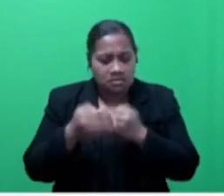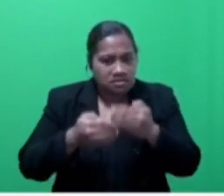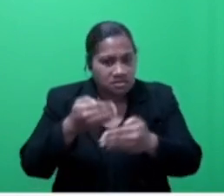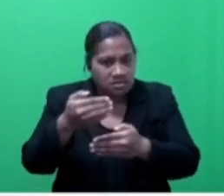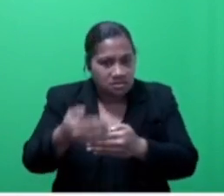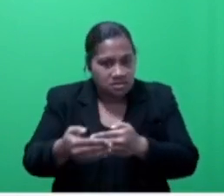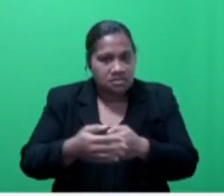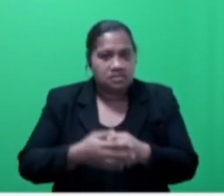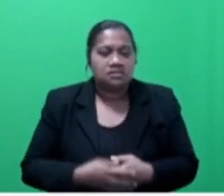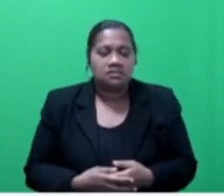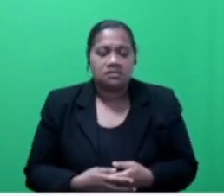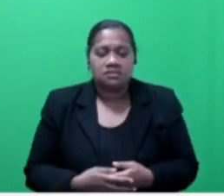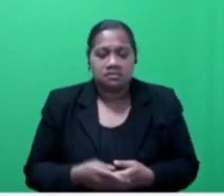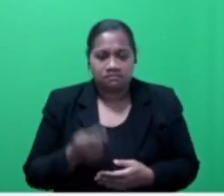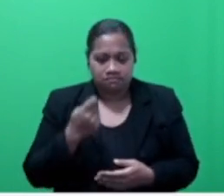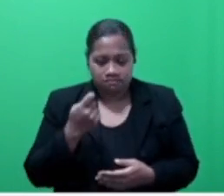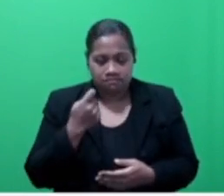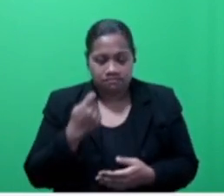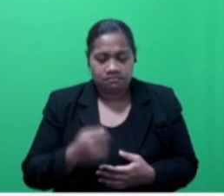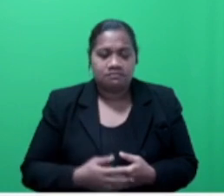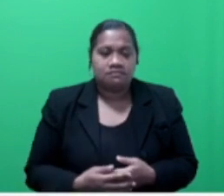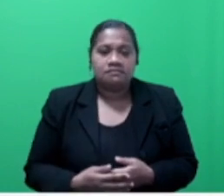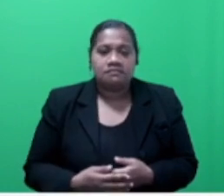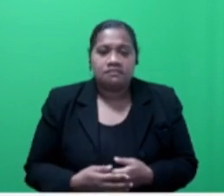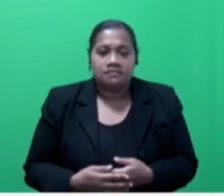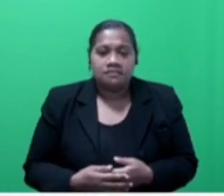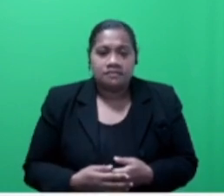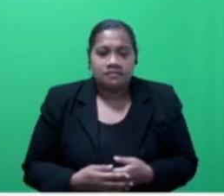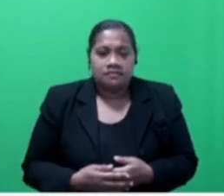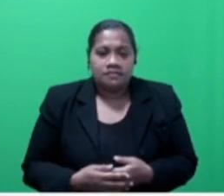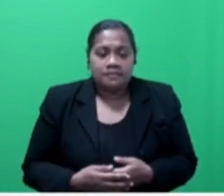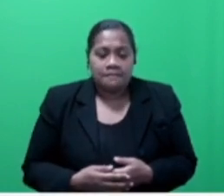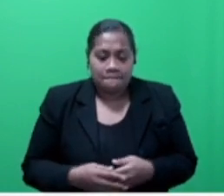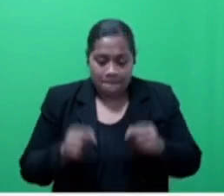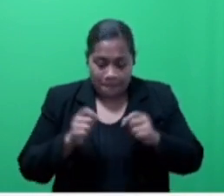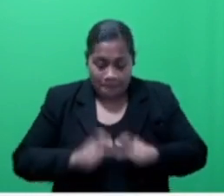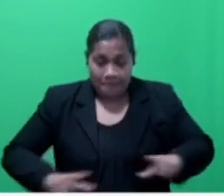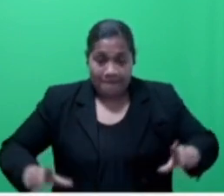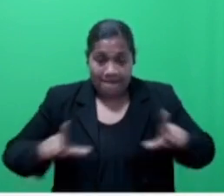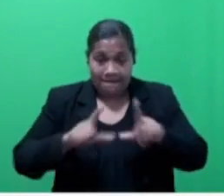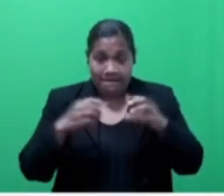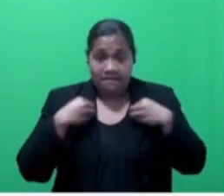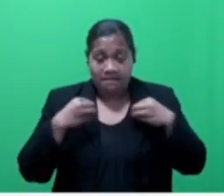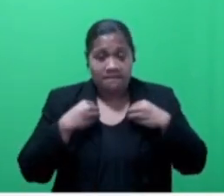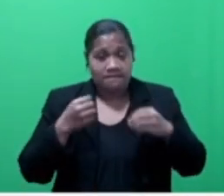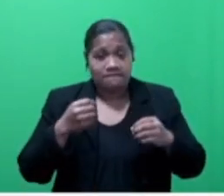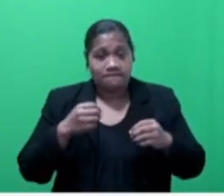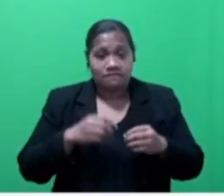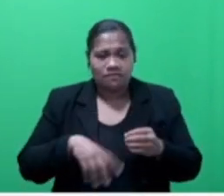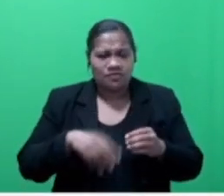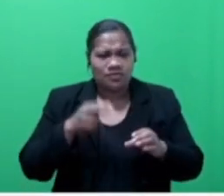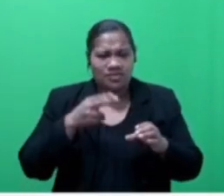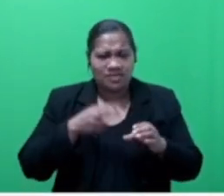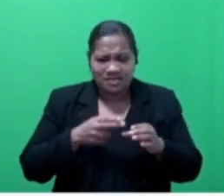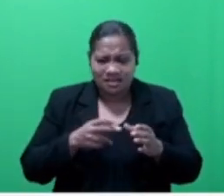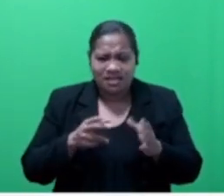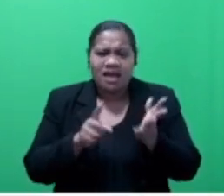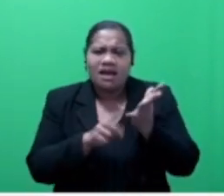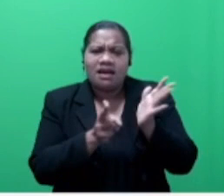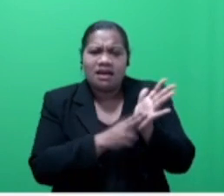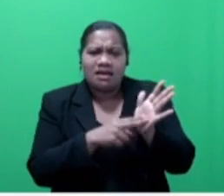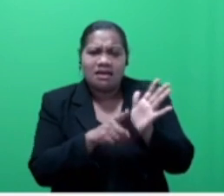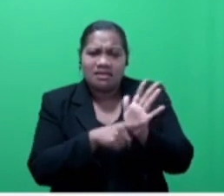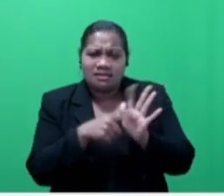products in the near term. Mr. Speaker, so notably local retail prices for diesel plus 2.1%, unleaded